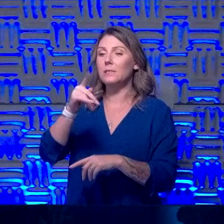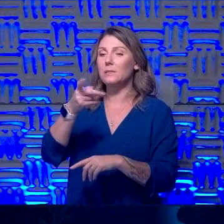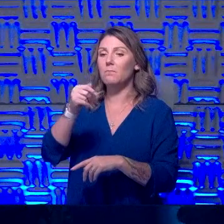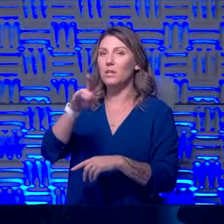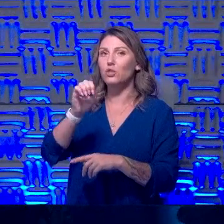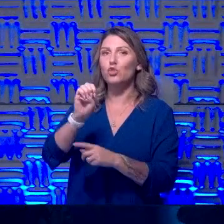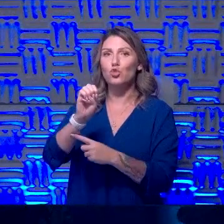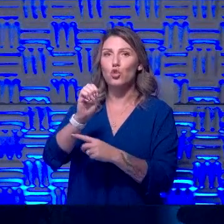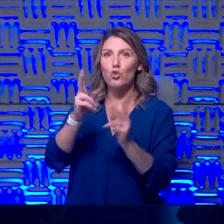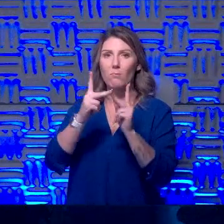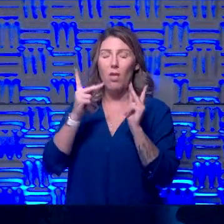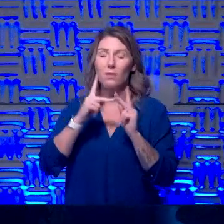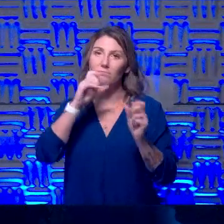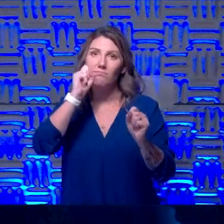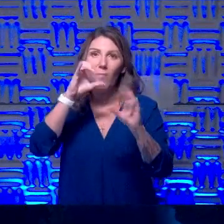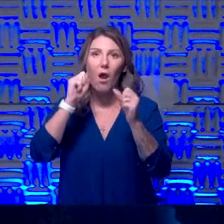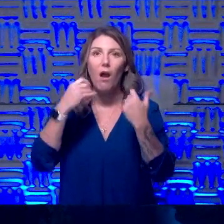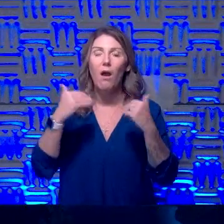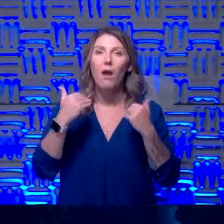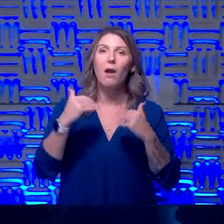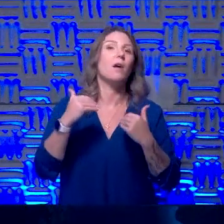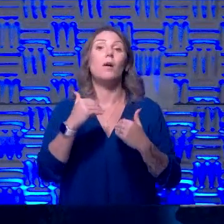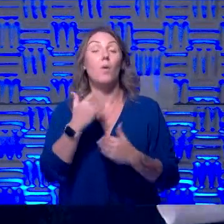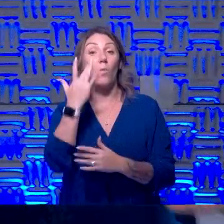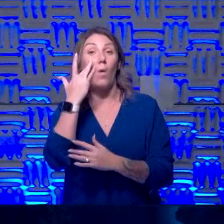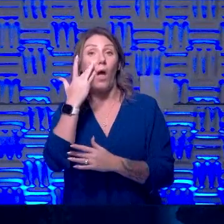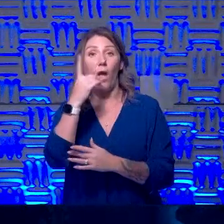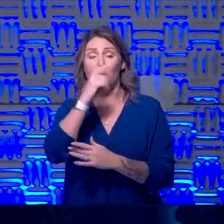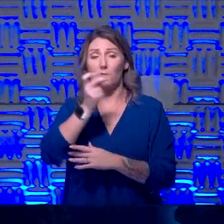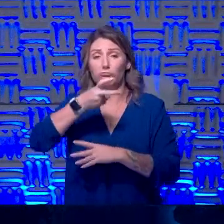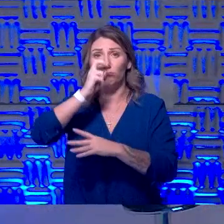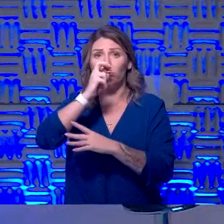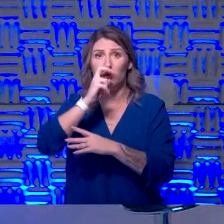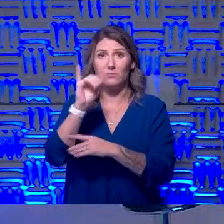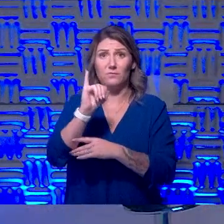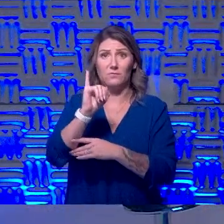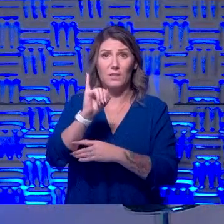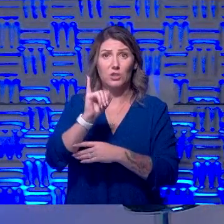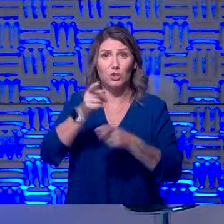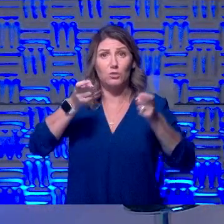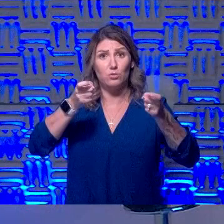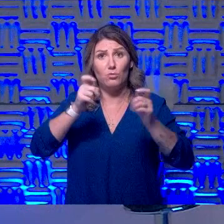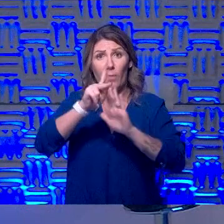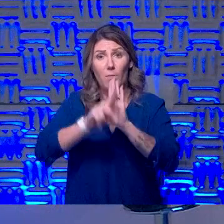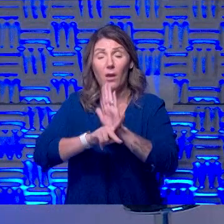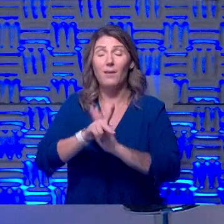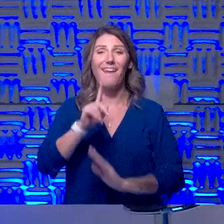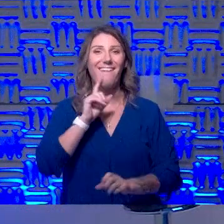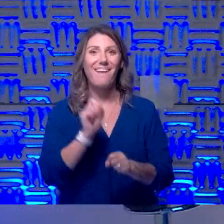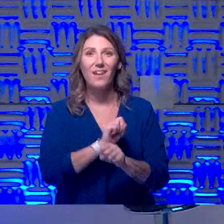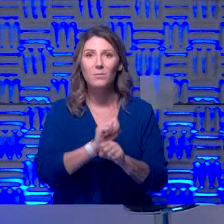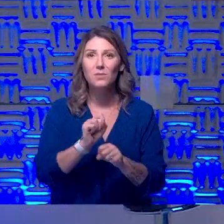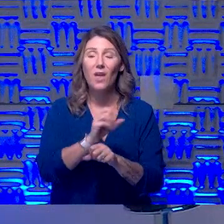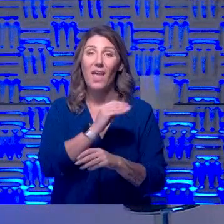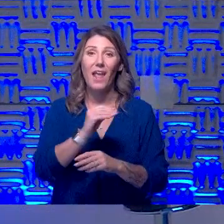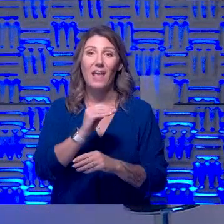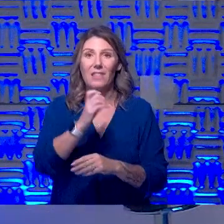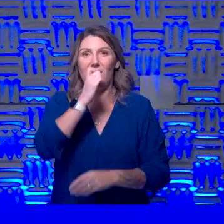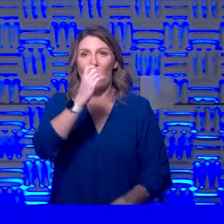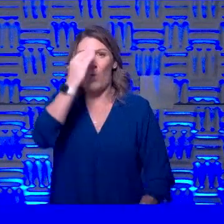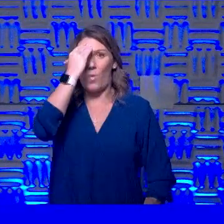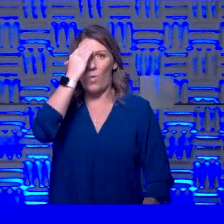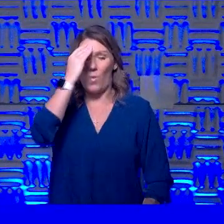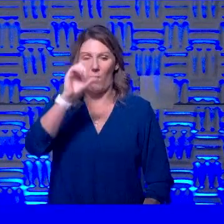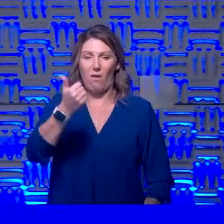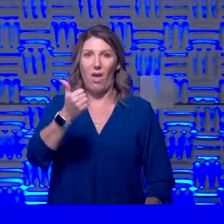is remarkable. And it's, I think, largely because of strict infection control policy, Dana. Yeah, absolutely. And then you just have the unknown of so many